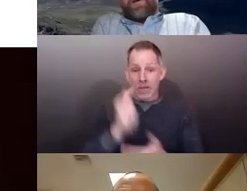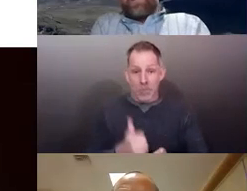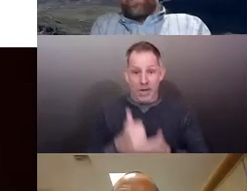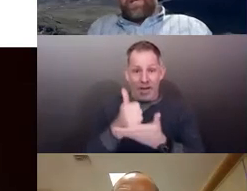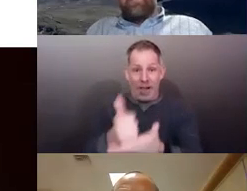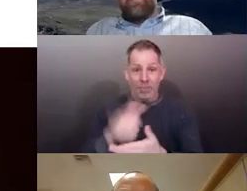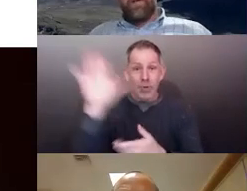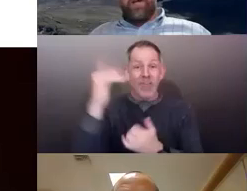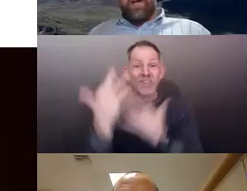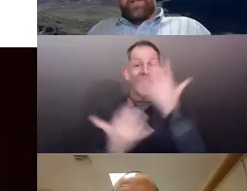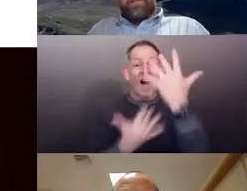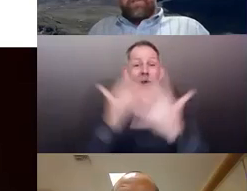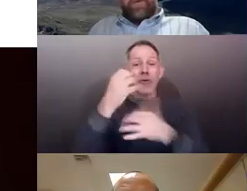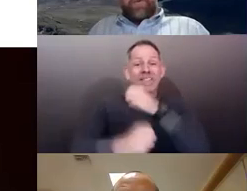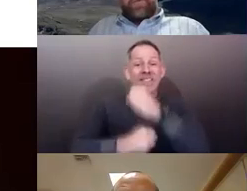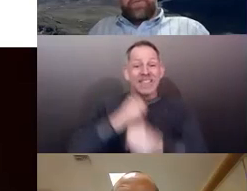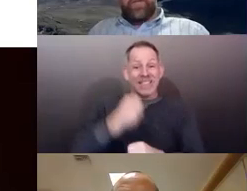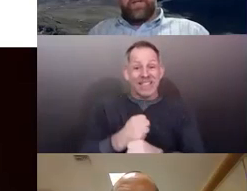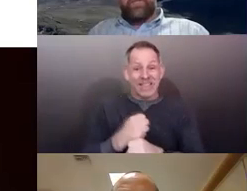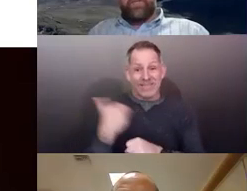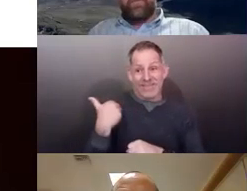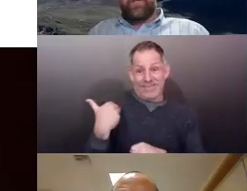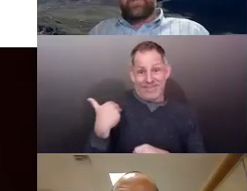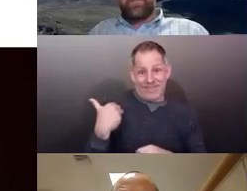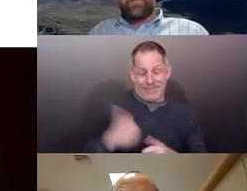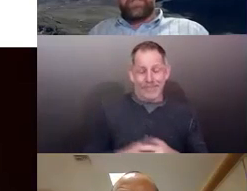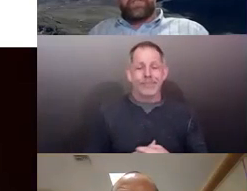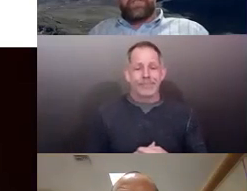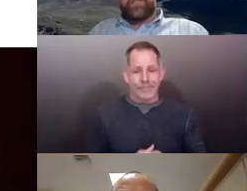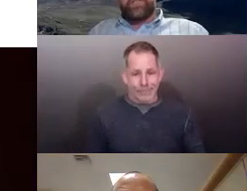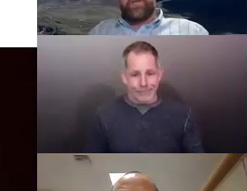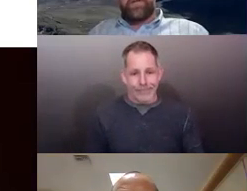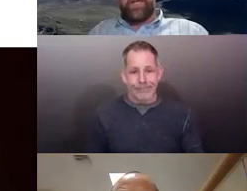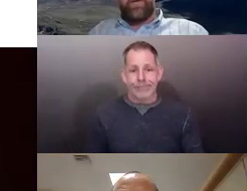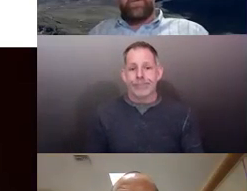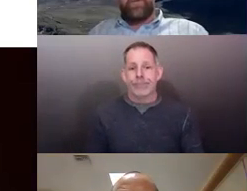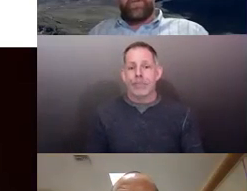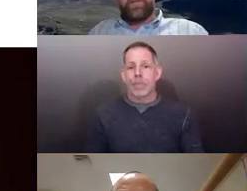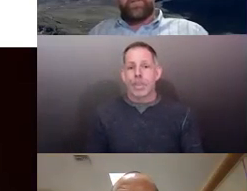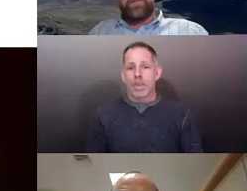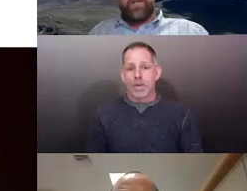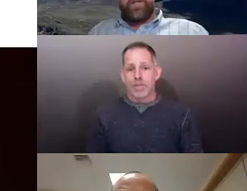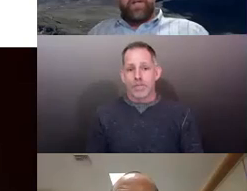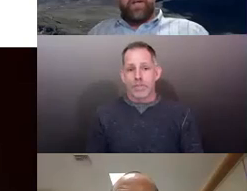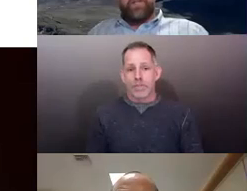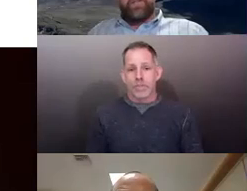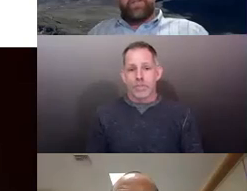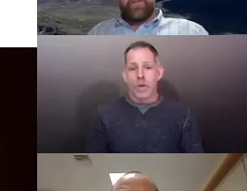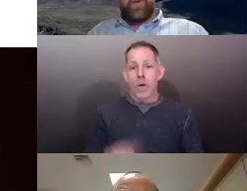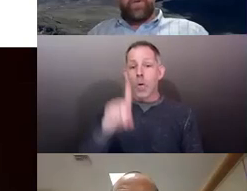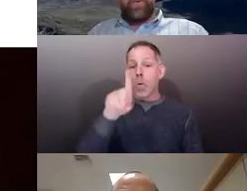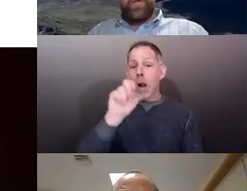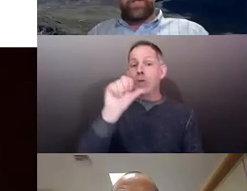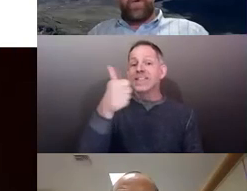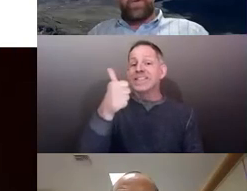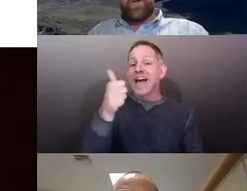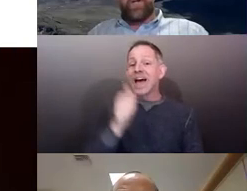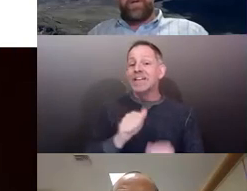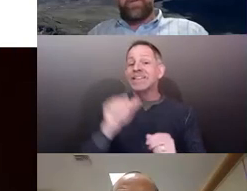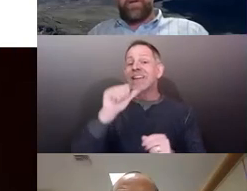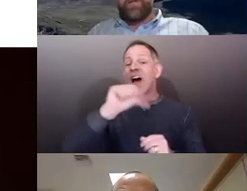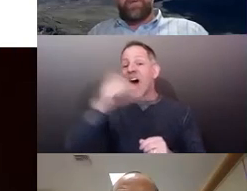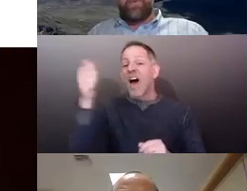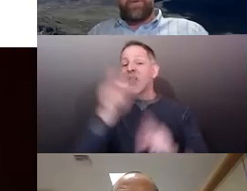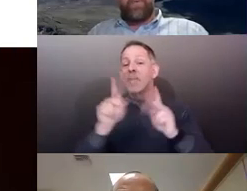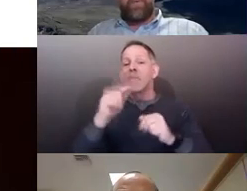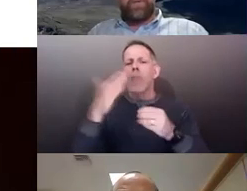about 110 different folks from a bunch of different jurisdictions around the county who joined us just a little over a week ago to talk